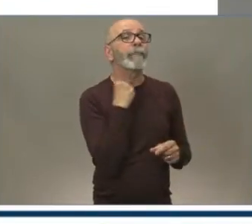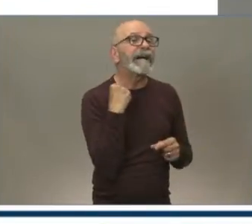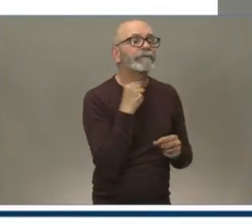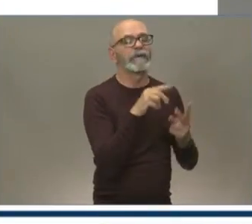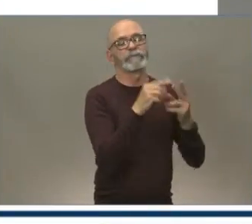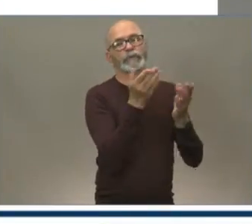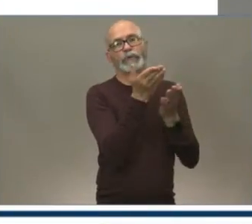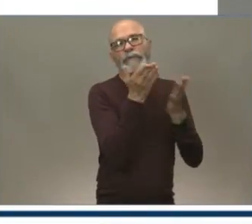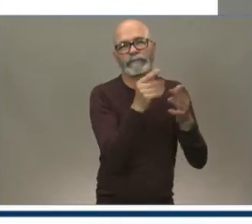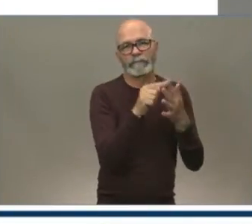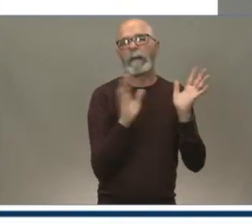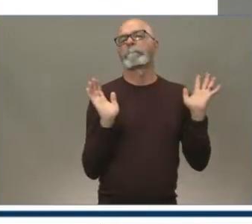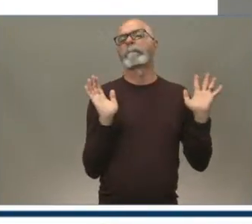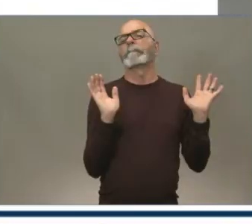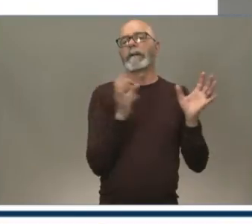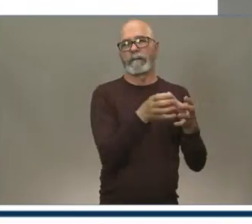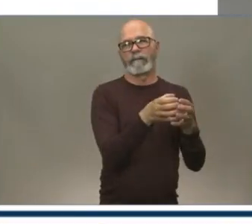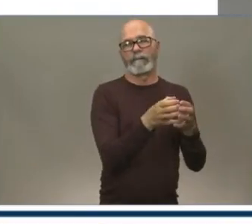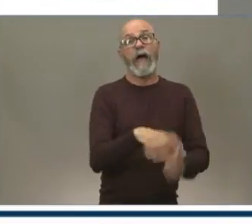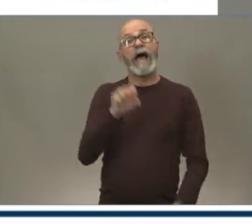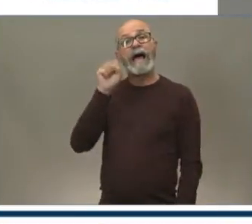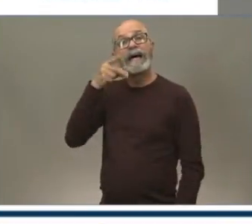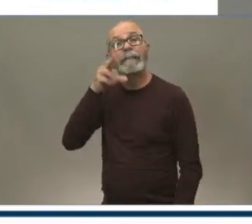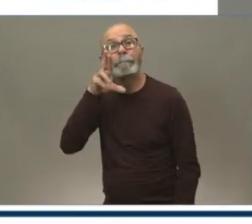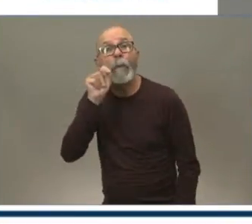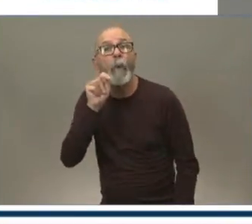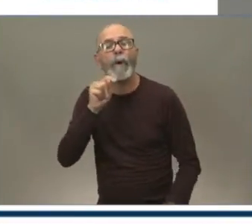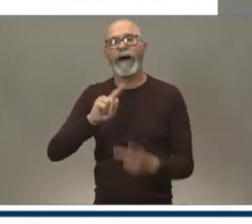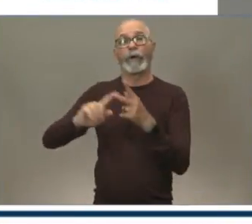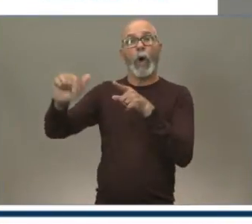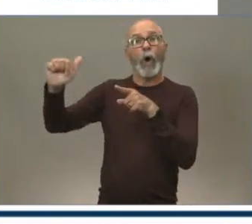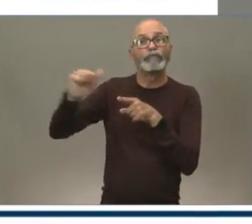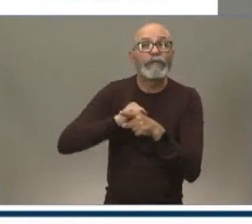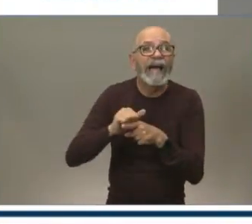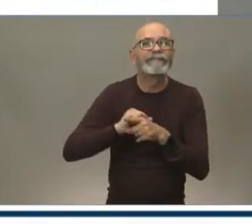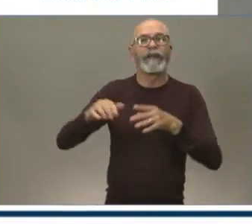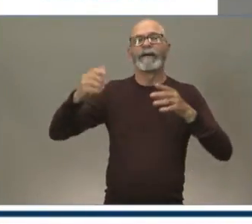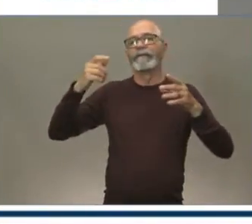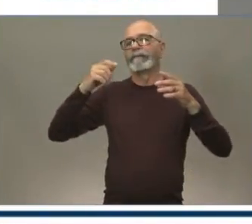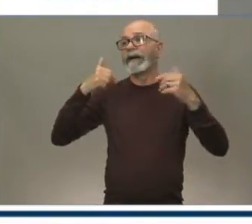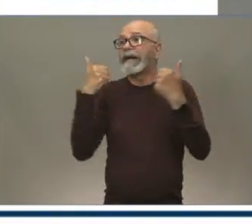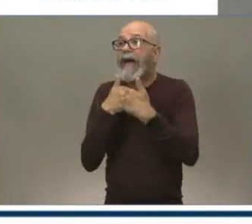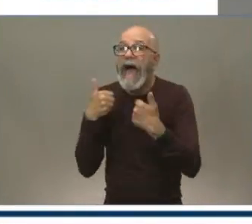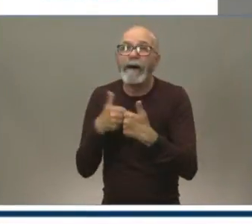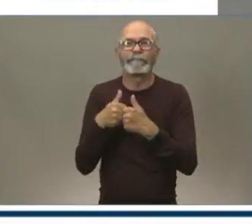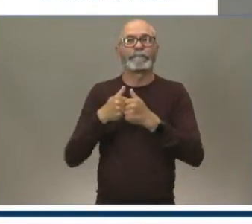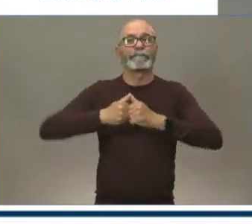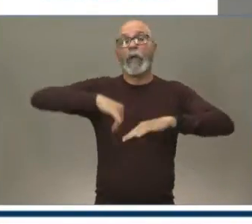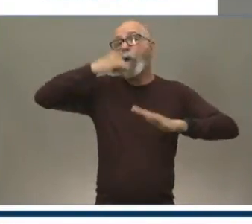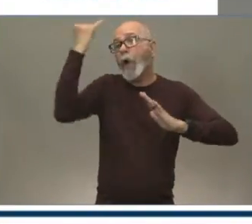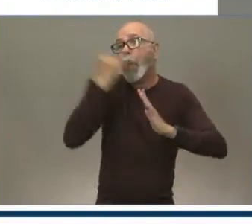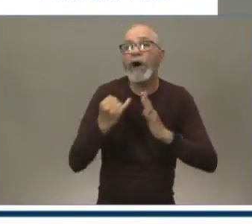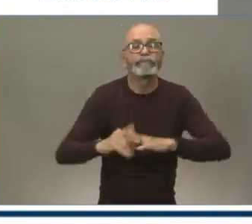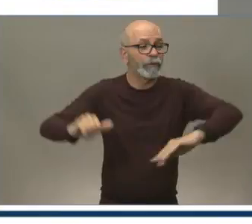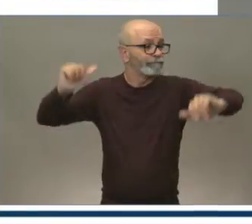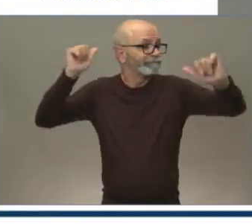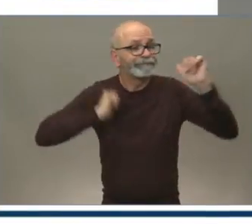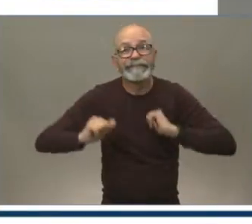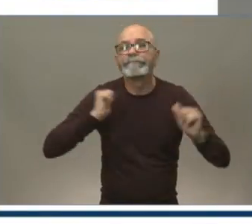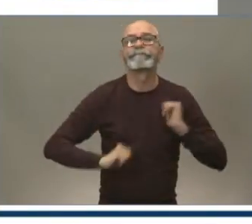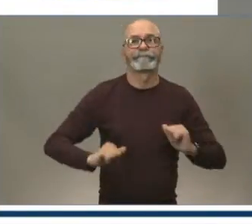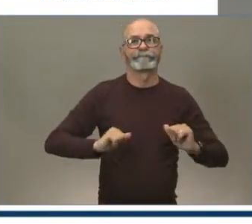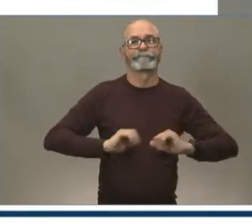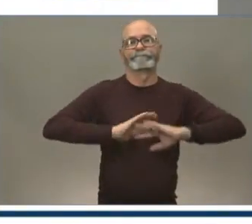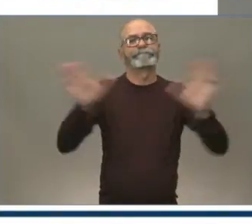sports practices, training, games, competitions, or tournaments, or no arts and culture rehearsals or in-person